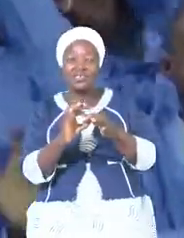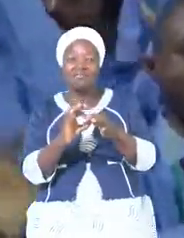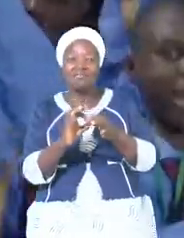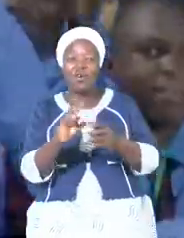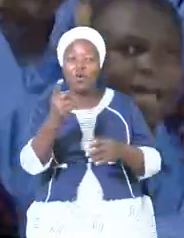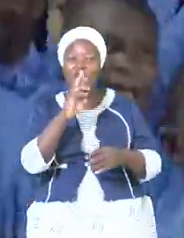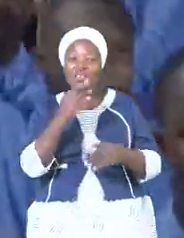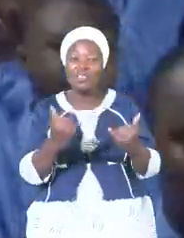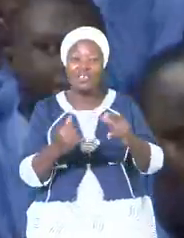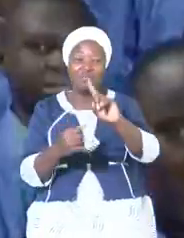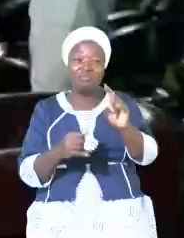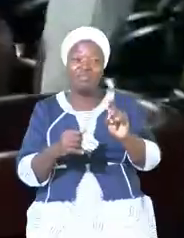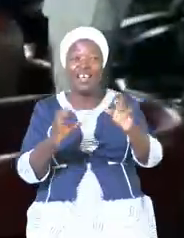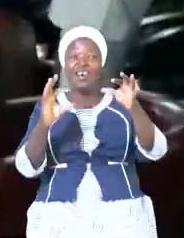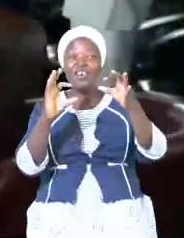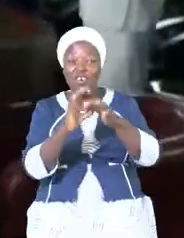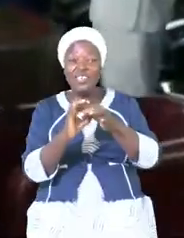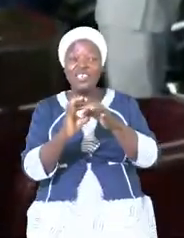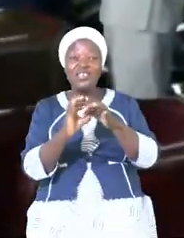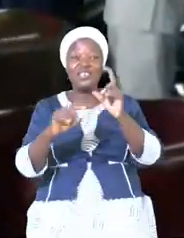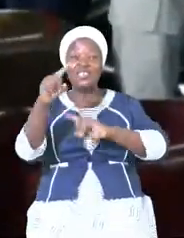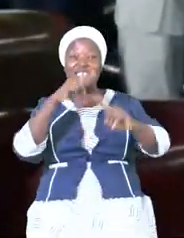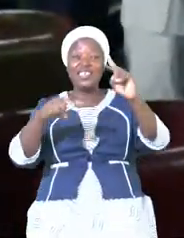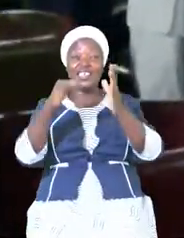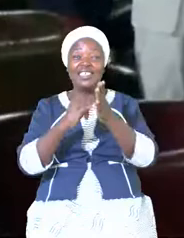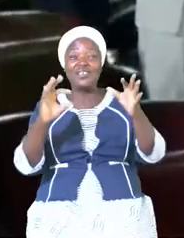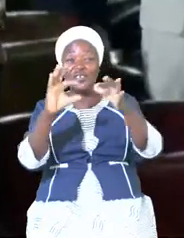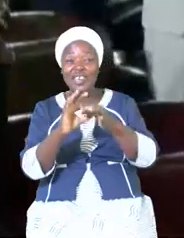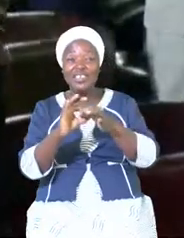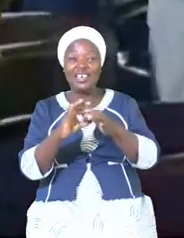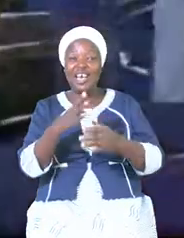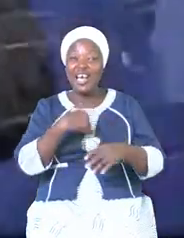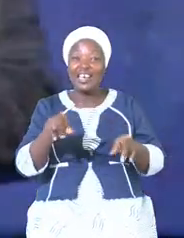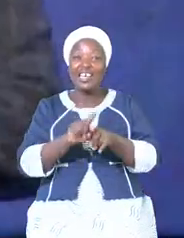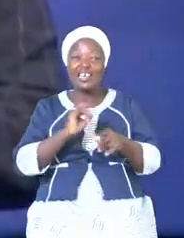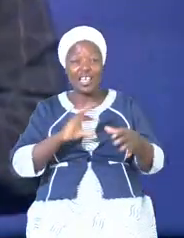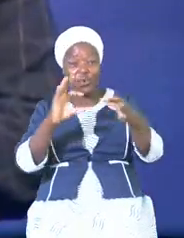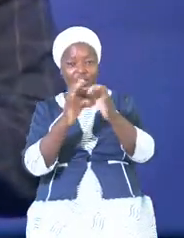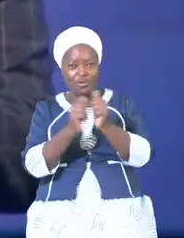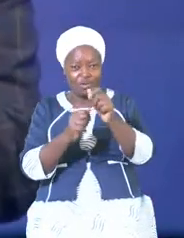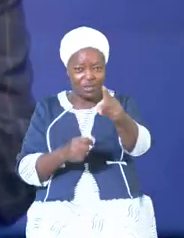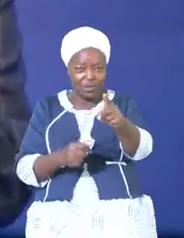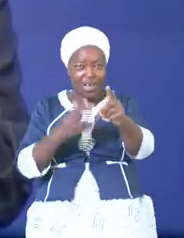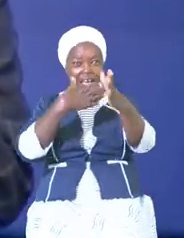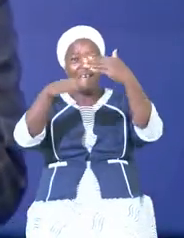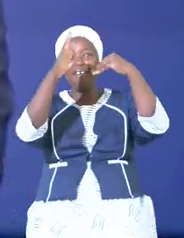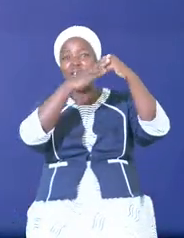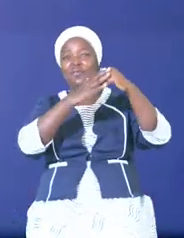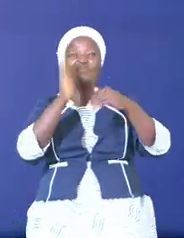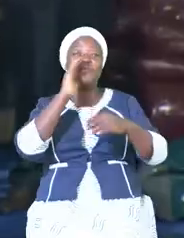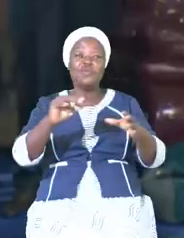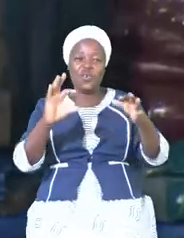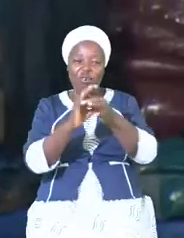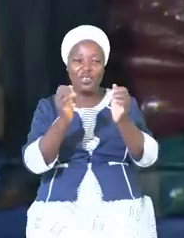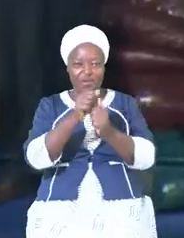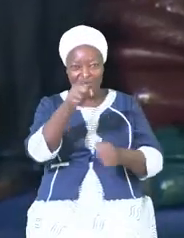you? Connection. And as I connect with you, heaven will connect with